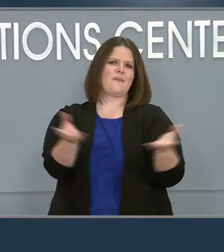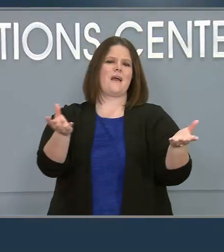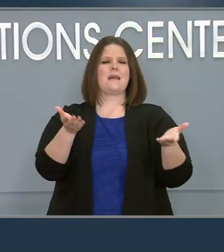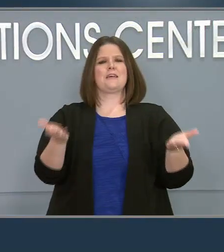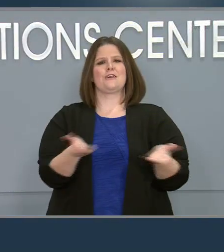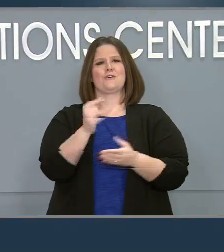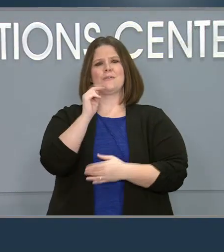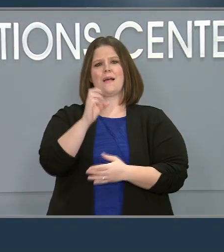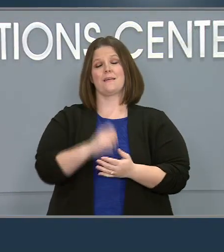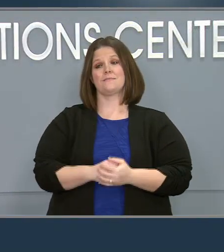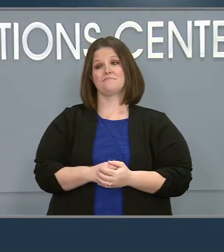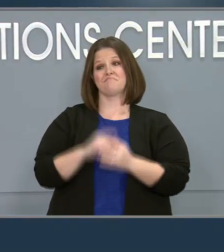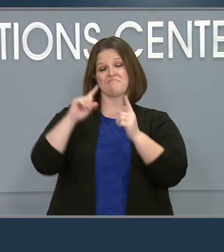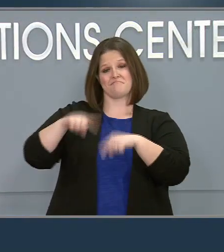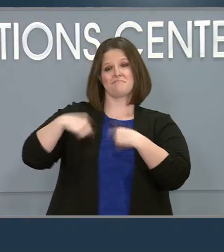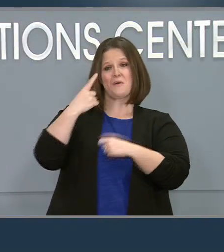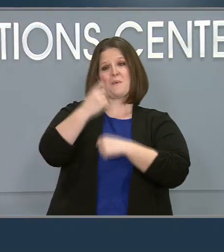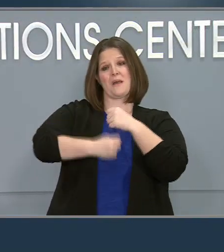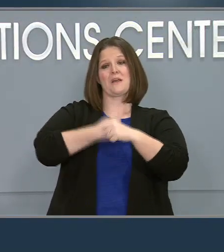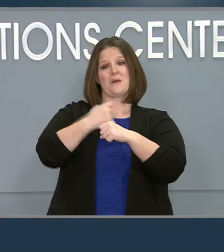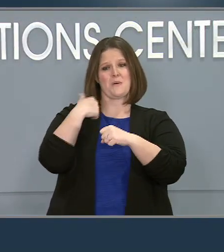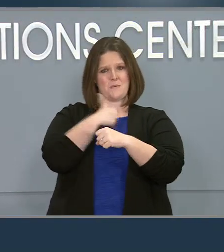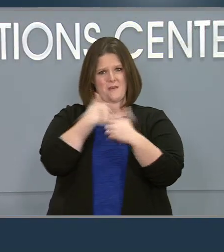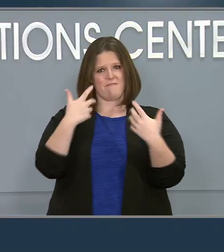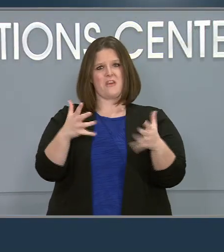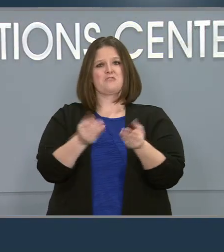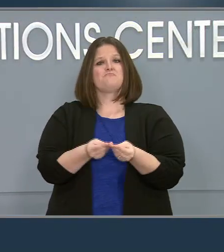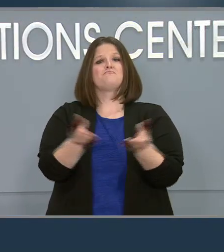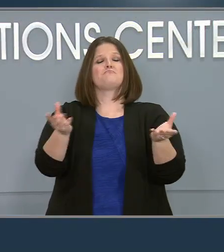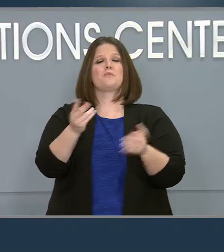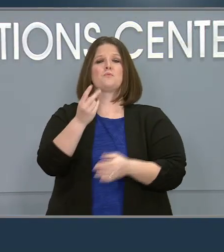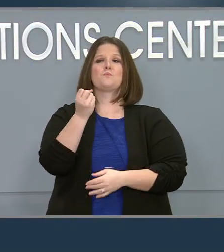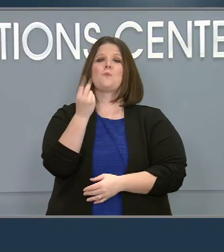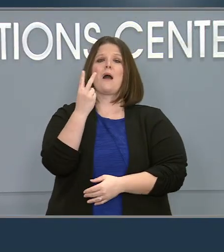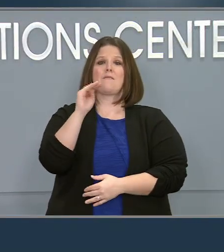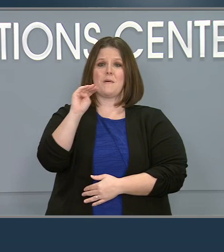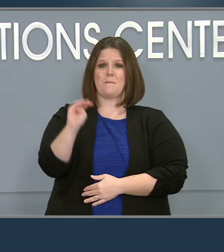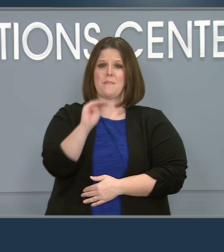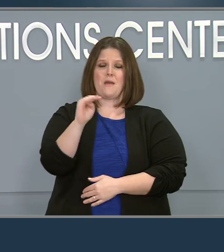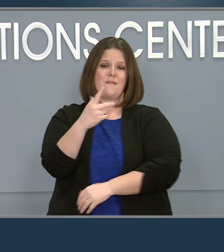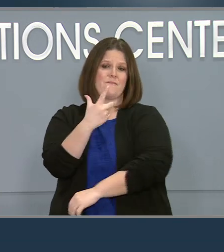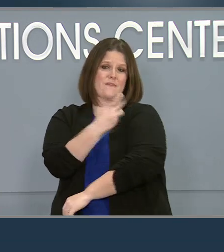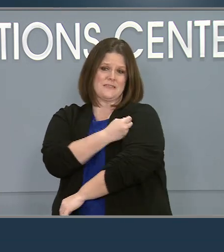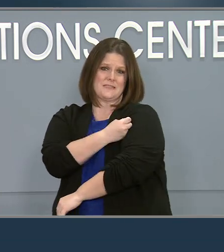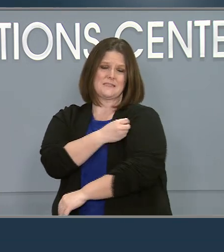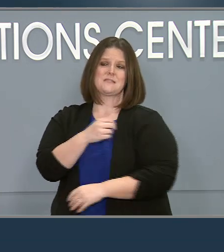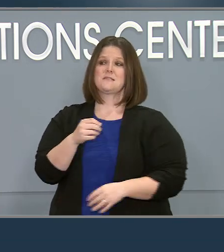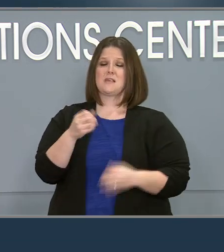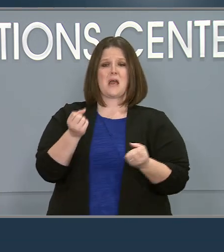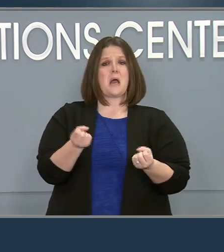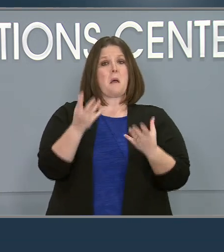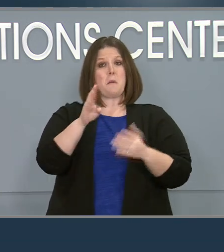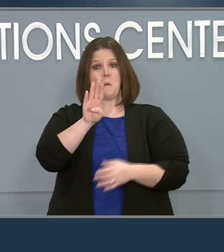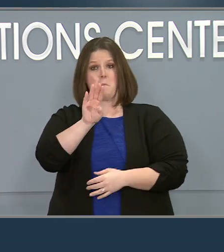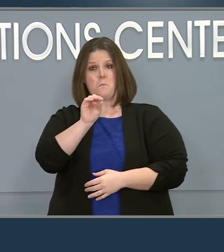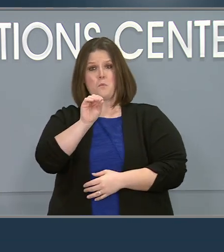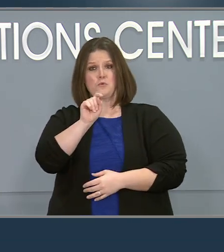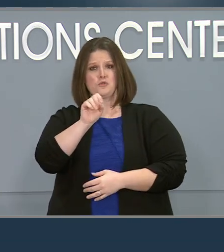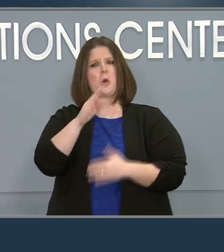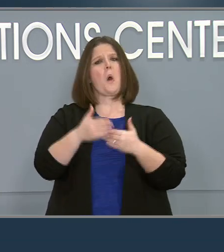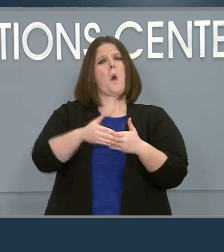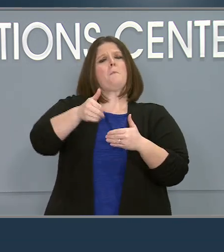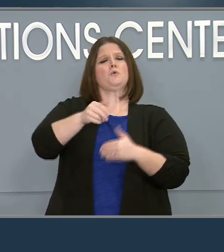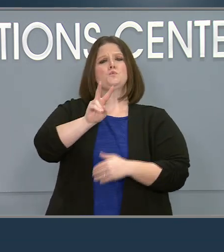In the past year, we've administered more than 12 million vaccine doses and almost 2 million booster doses. I want to thank all